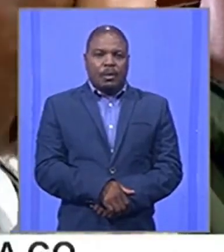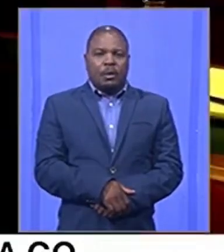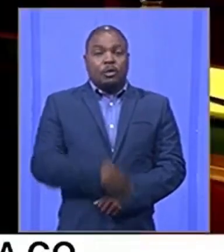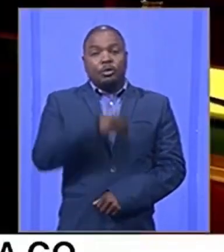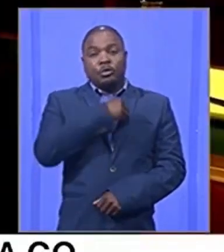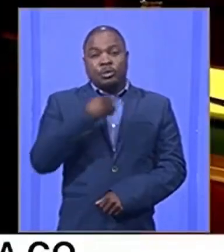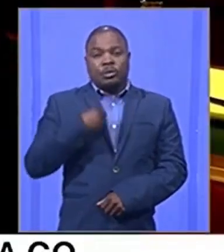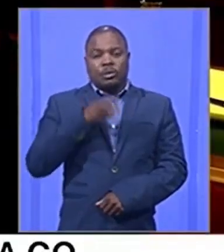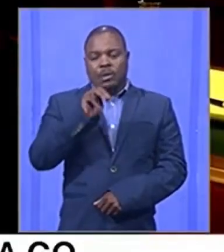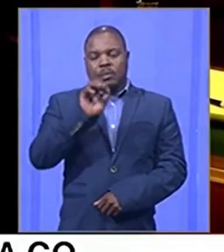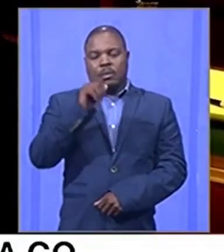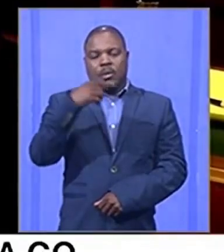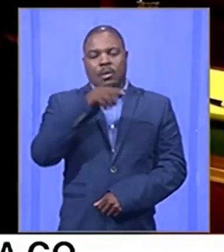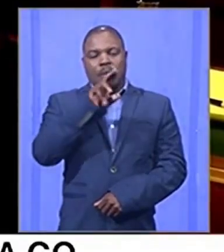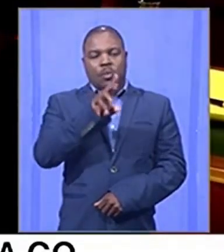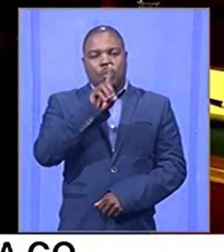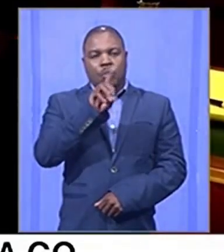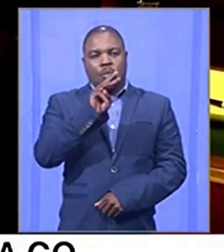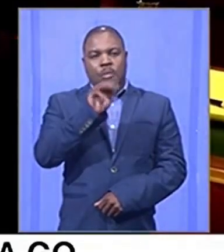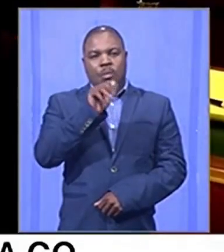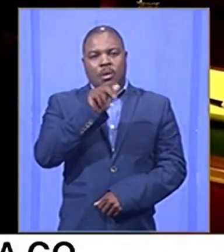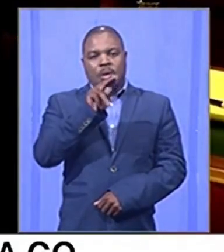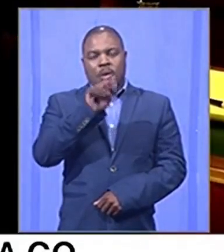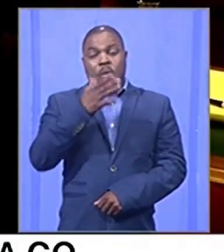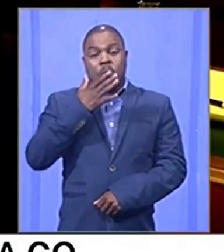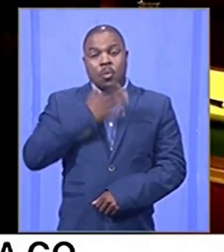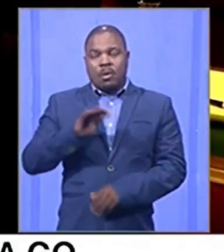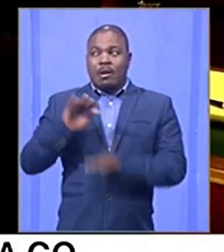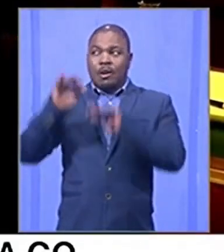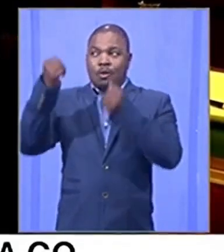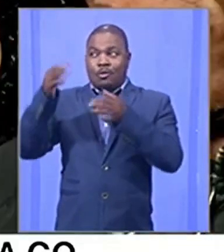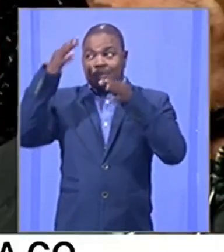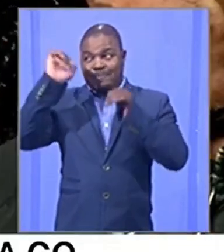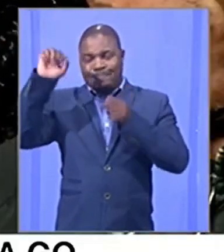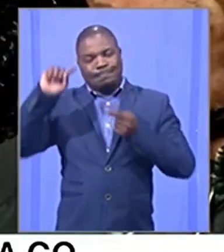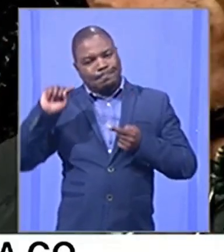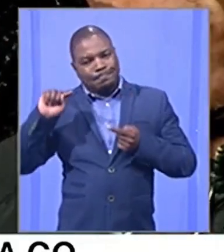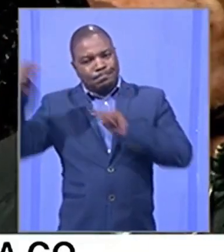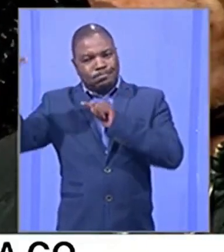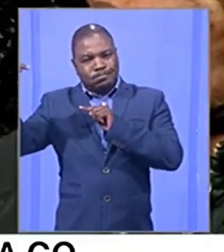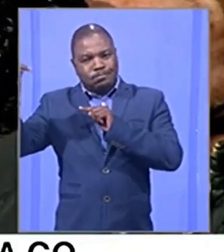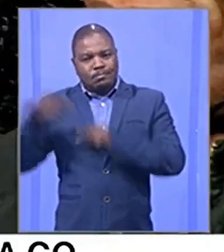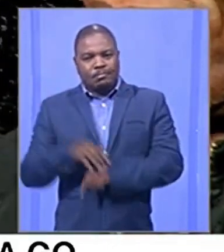Ngakana Ndiphamagodumano ba tla go gwetla katlholo ya kgotlatshekelo kgolo.